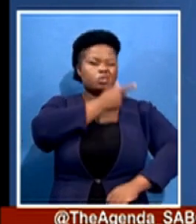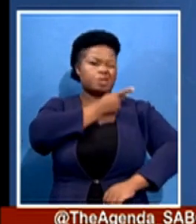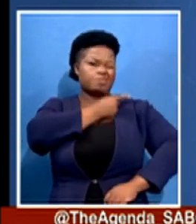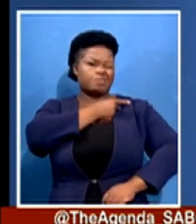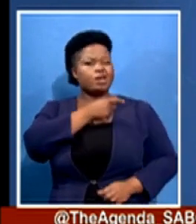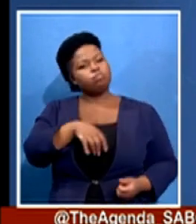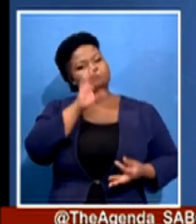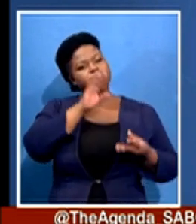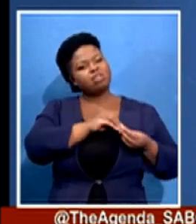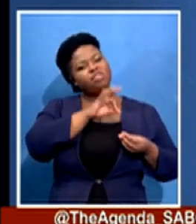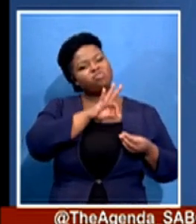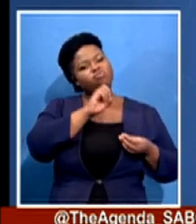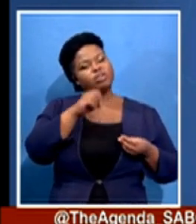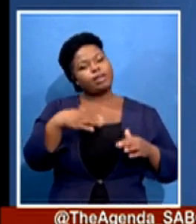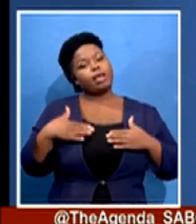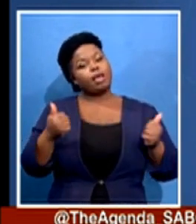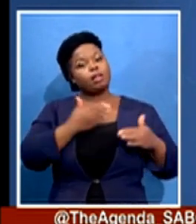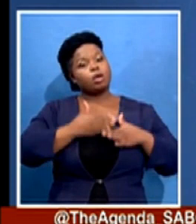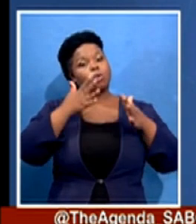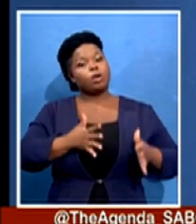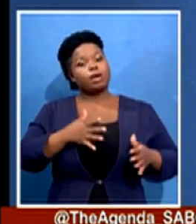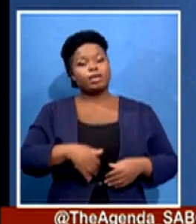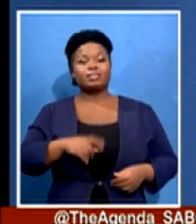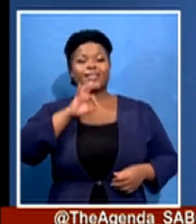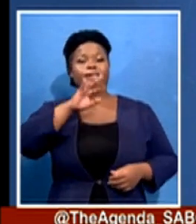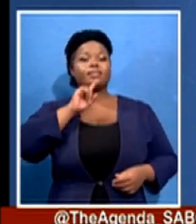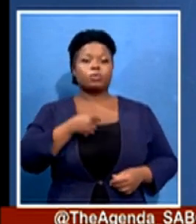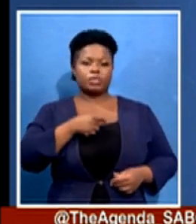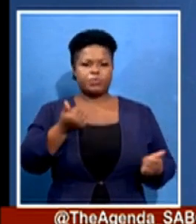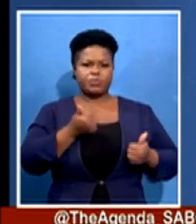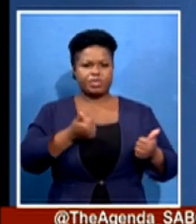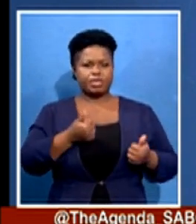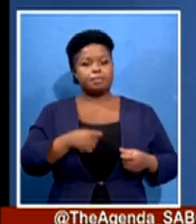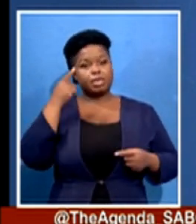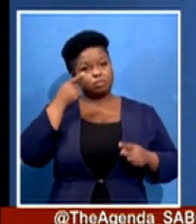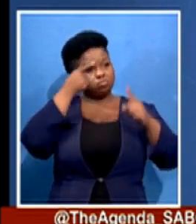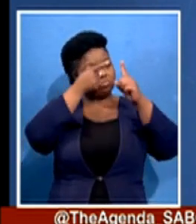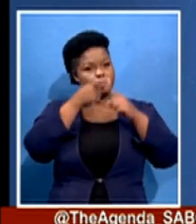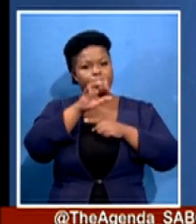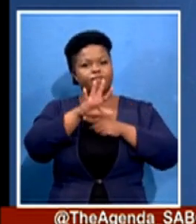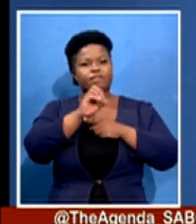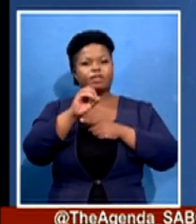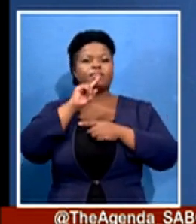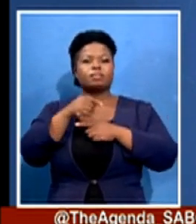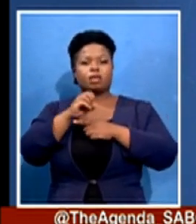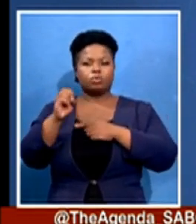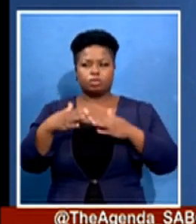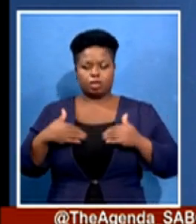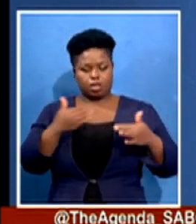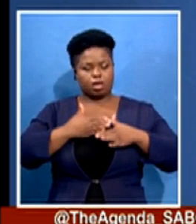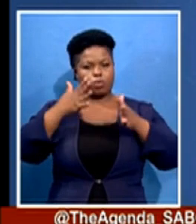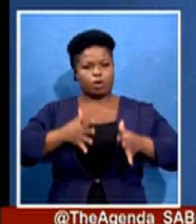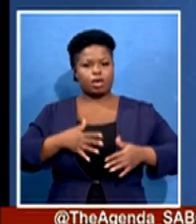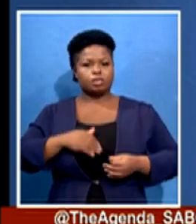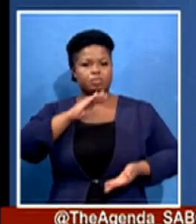workers, and the aim would be by the end of this month to have 500,000 healthcare workers. This is the J&J vaccine, and it's a single